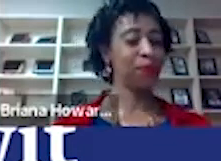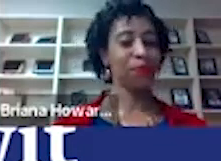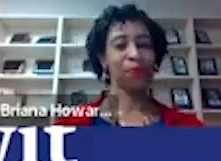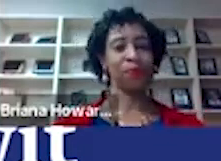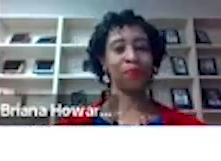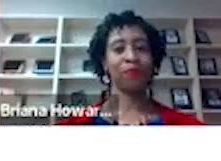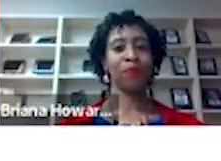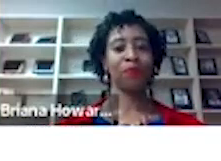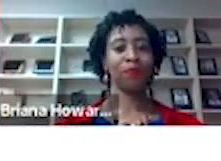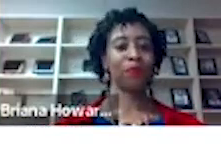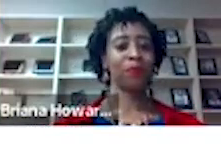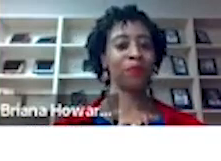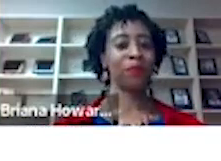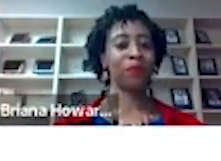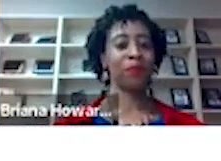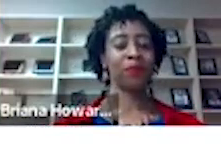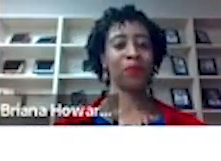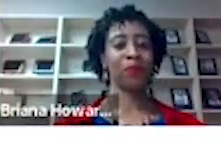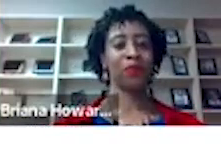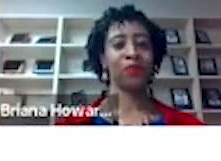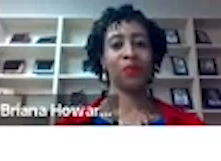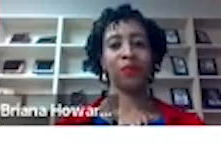Hi, my name is Olivia Belito.